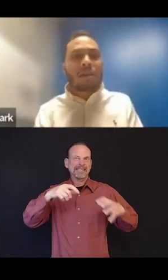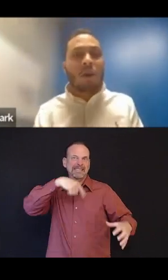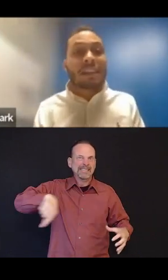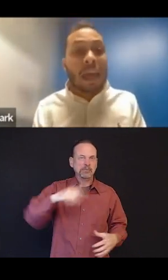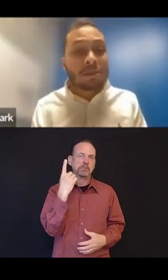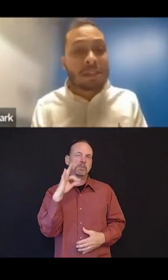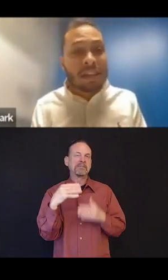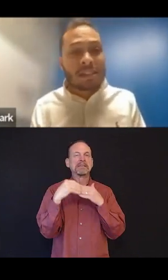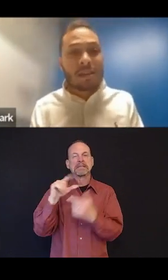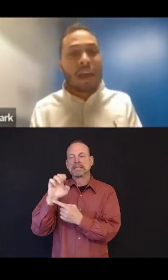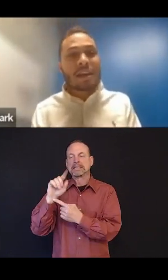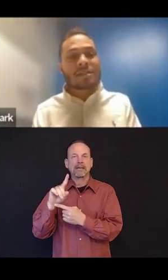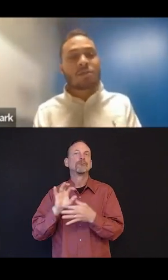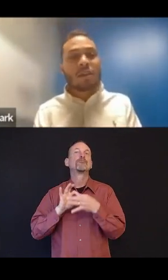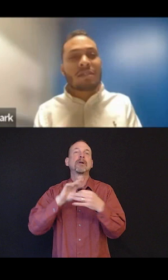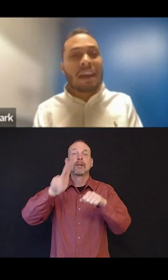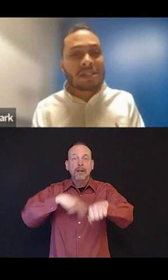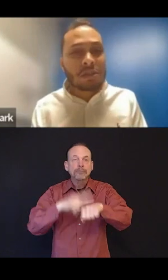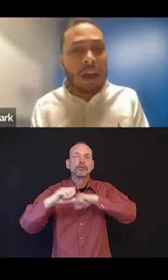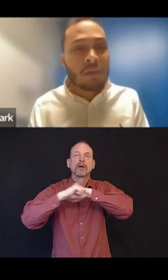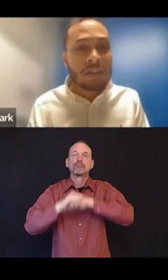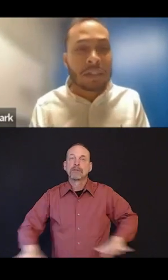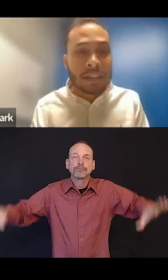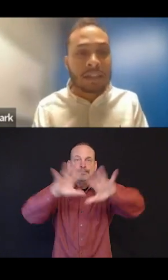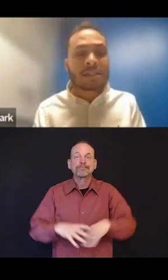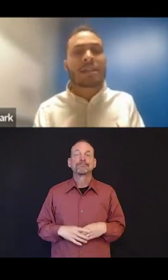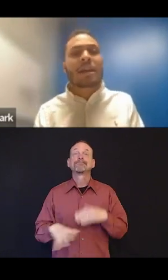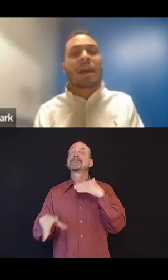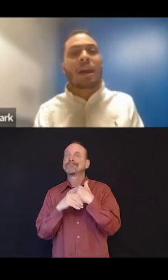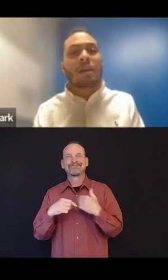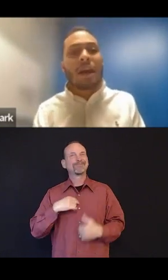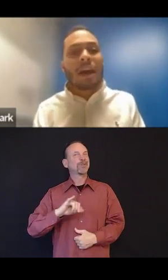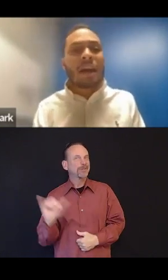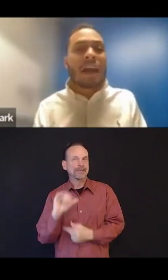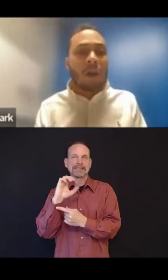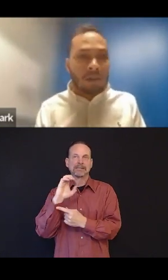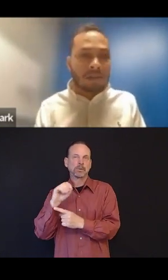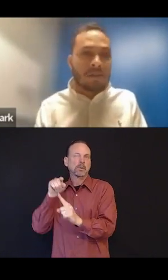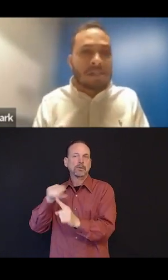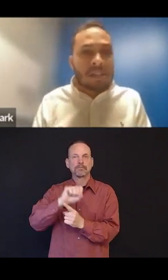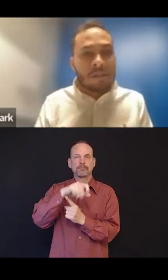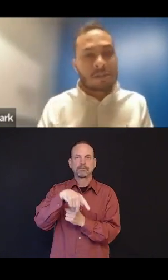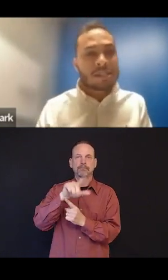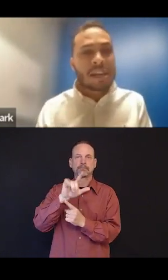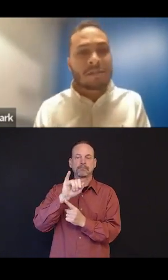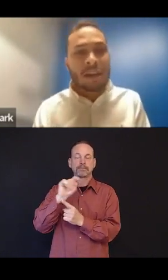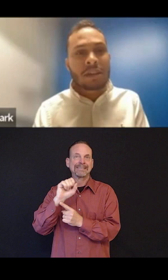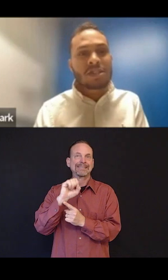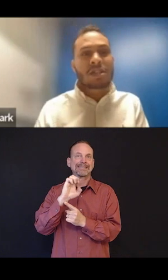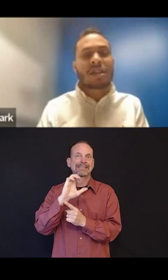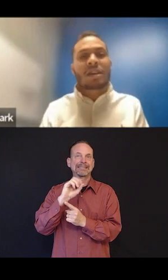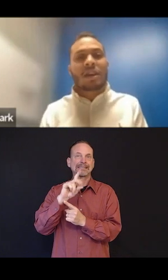am on the ABLE Today team as one of the national outreach leads. I am also the CEO of Split